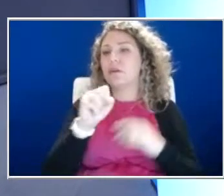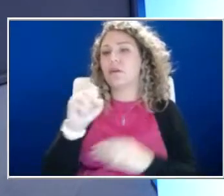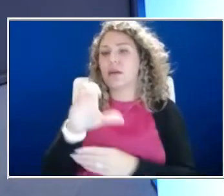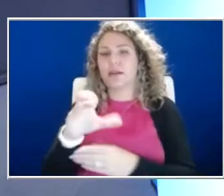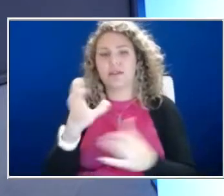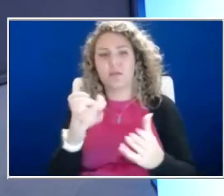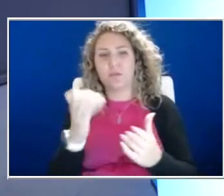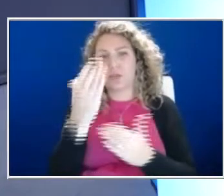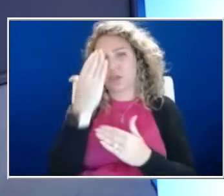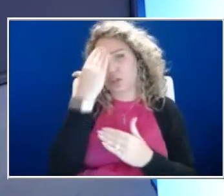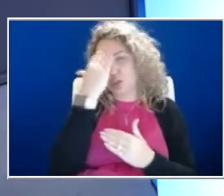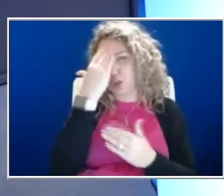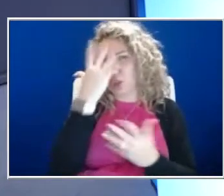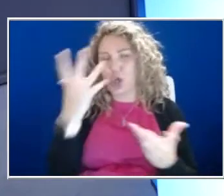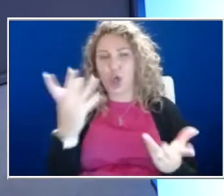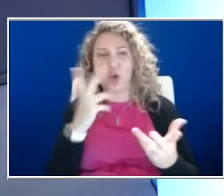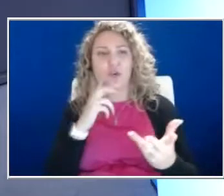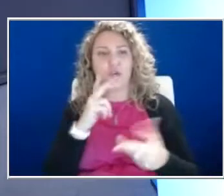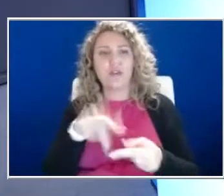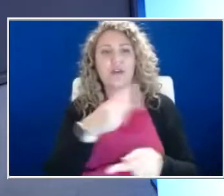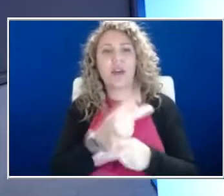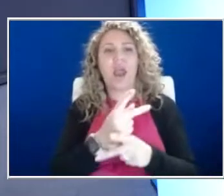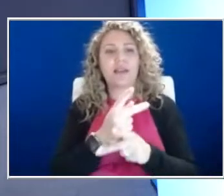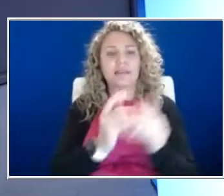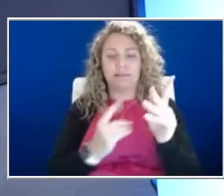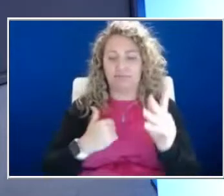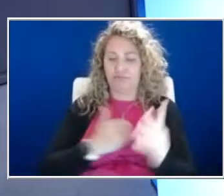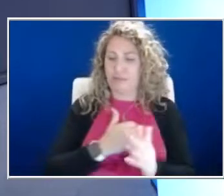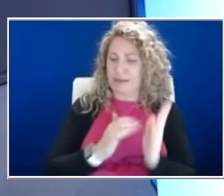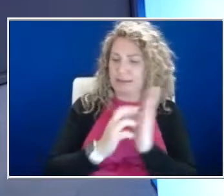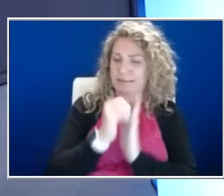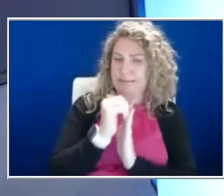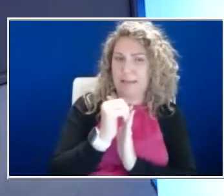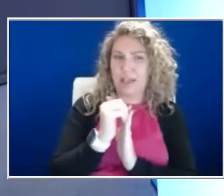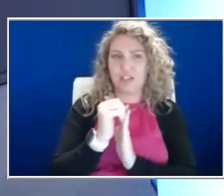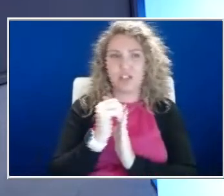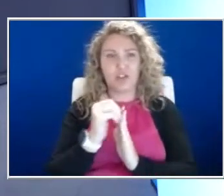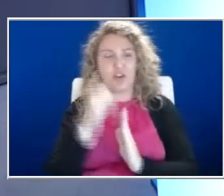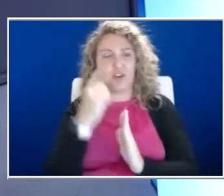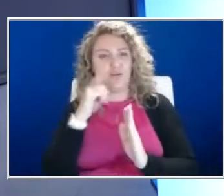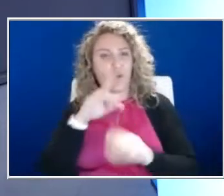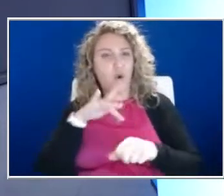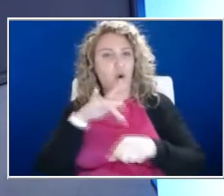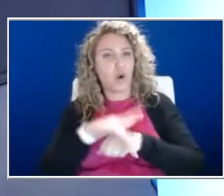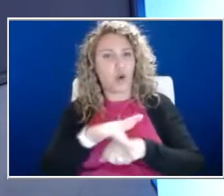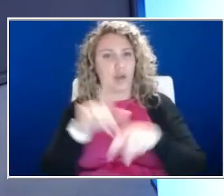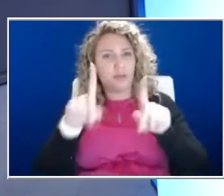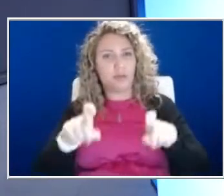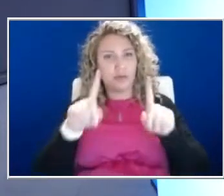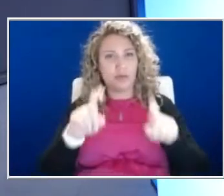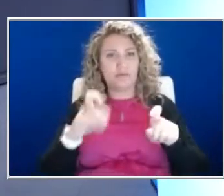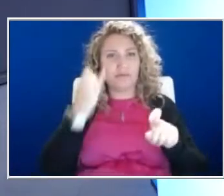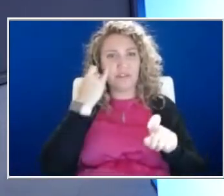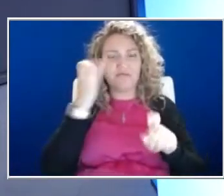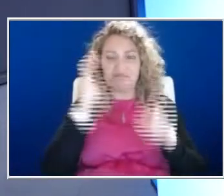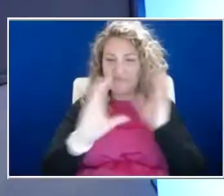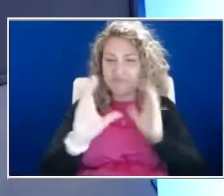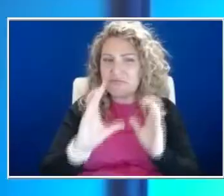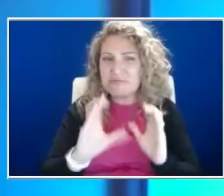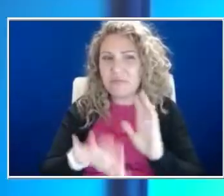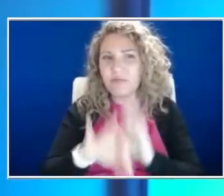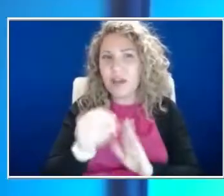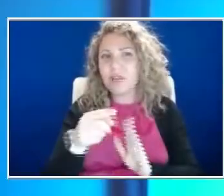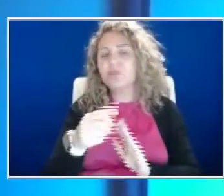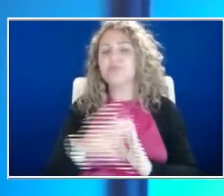for early hereditary screening? You mentioned it earlier, but can you mention it again, just so people know if they need to come seek you out? Right.